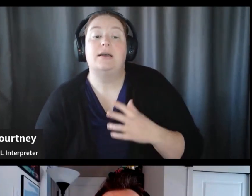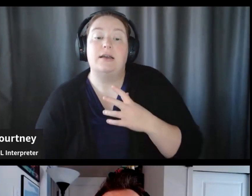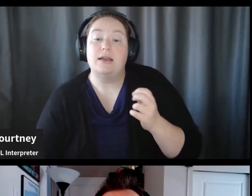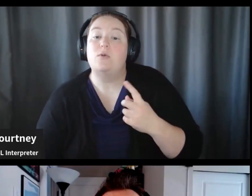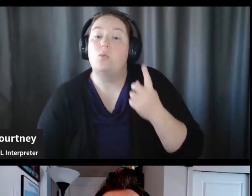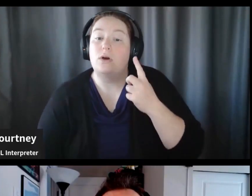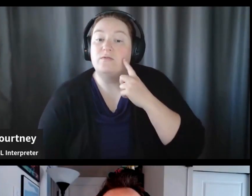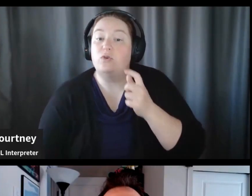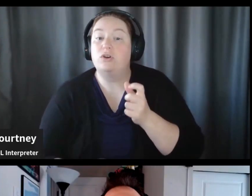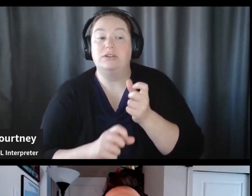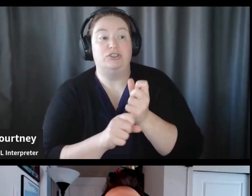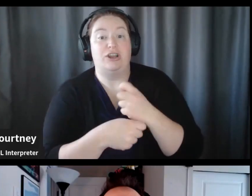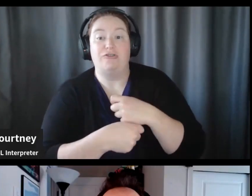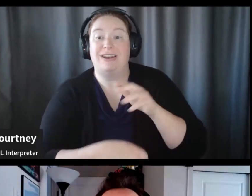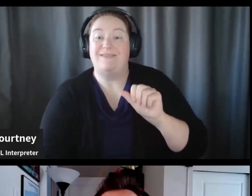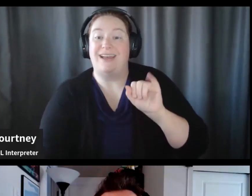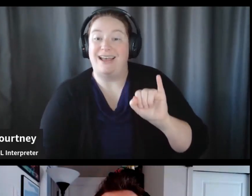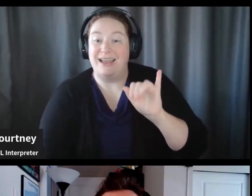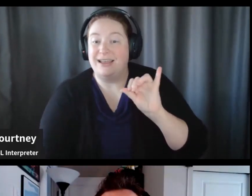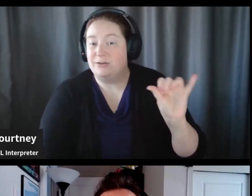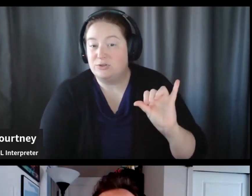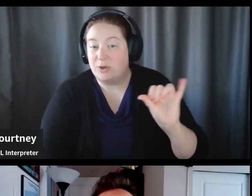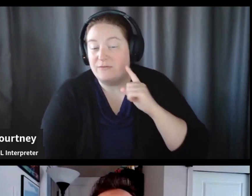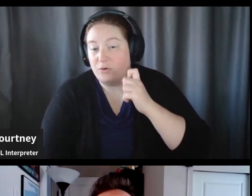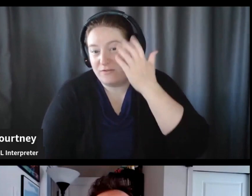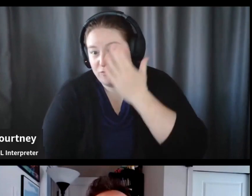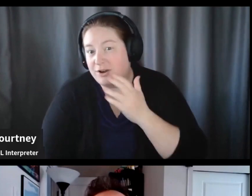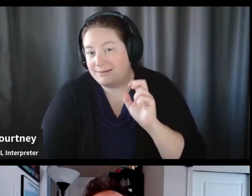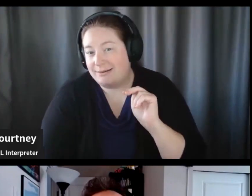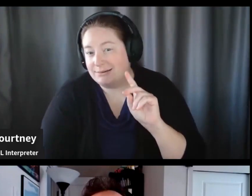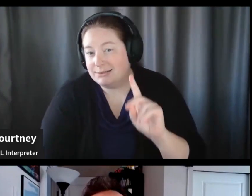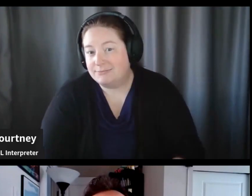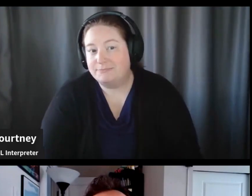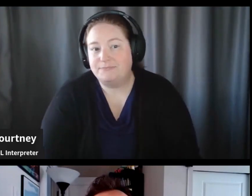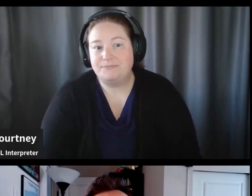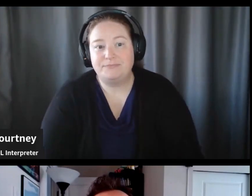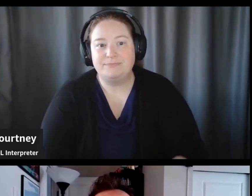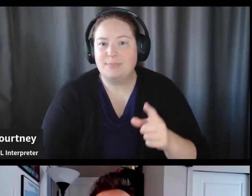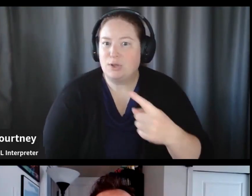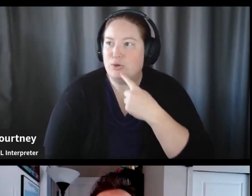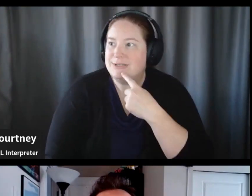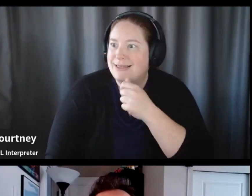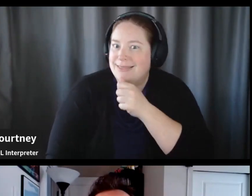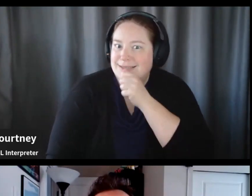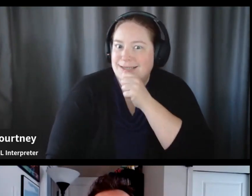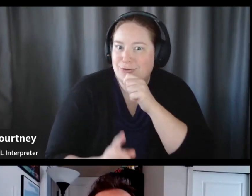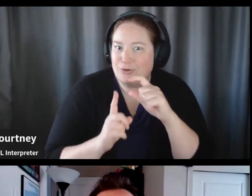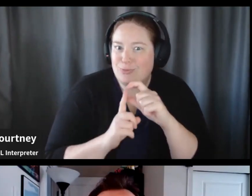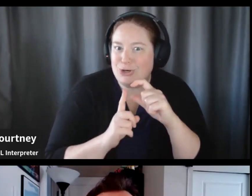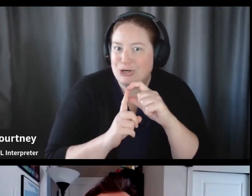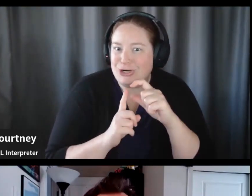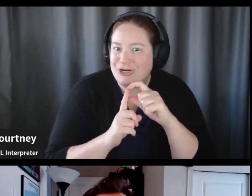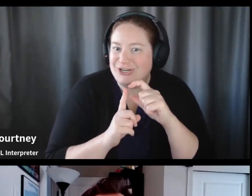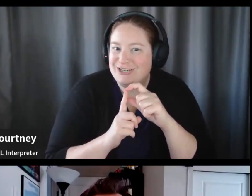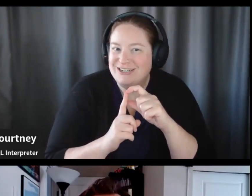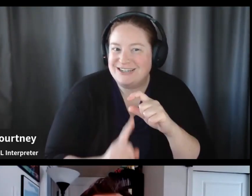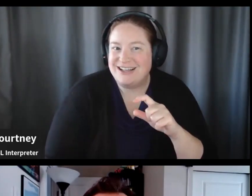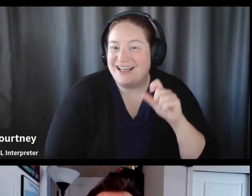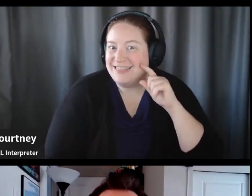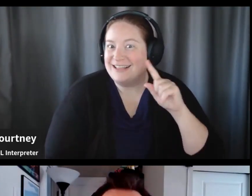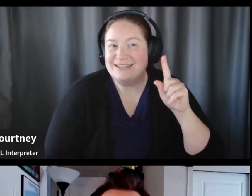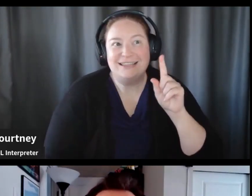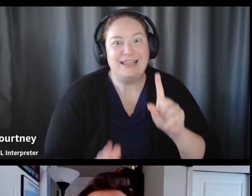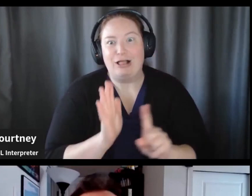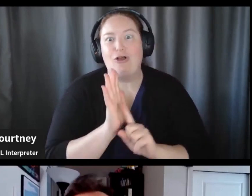well to front end and provide vector DB searches as well. You said the secret word right Yeah, I was there. gonna say that. That's the like the buzzword. alarm bells